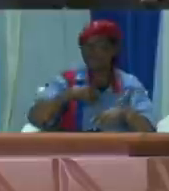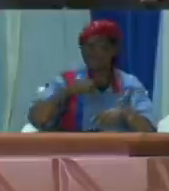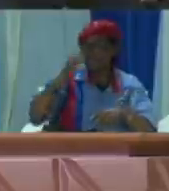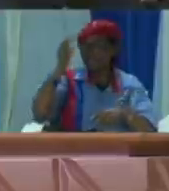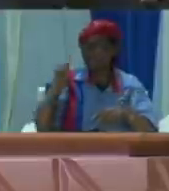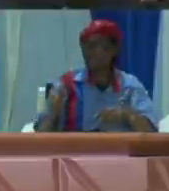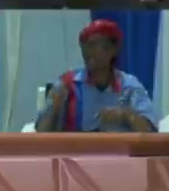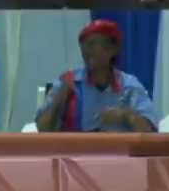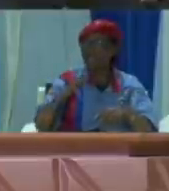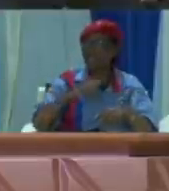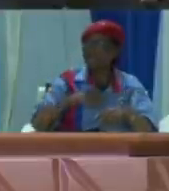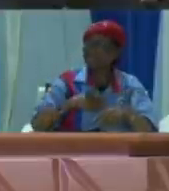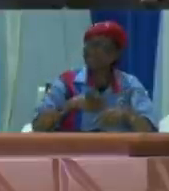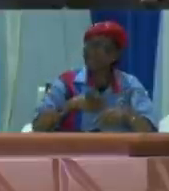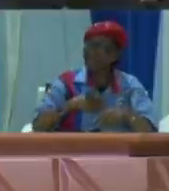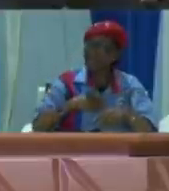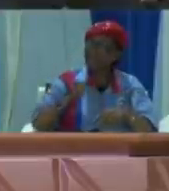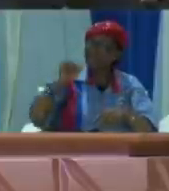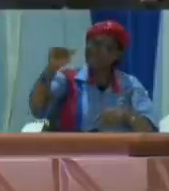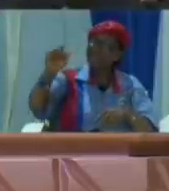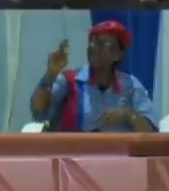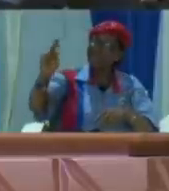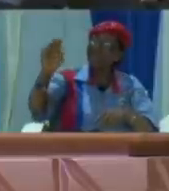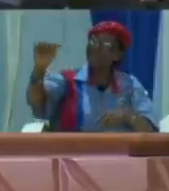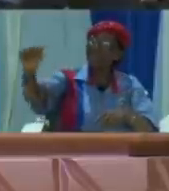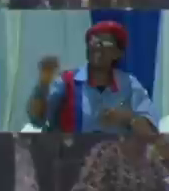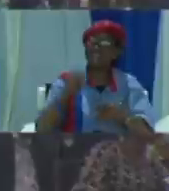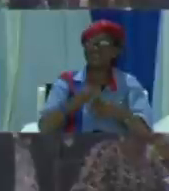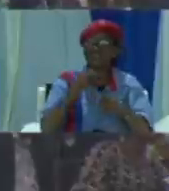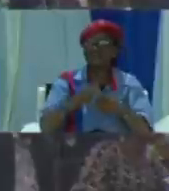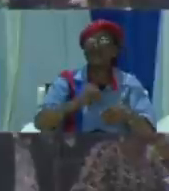nickname. I won't tell you so you don't begin to.